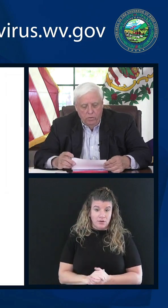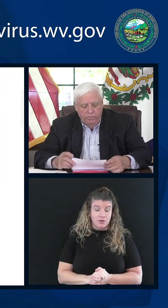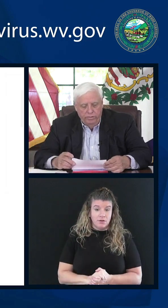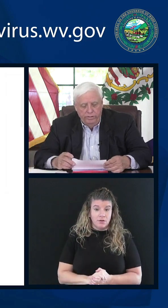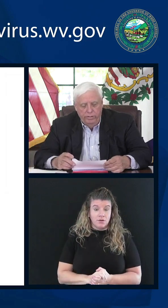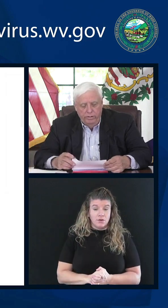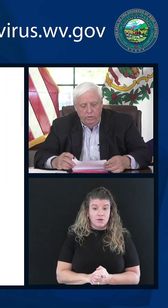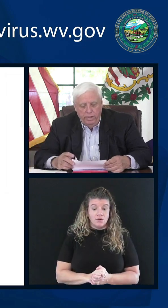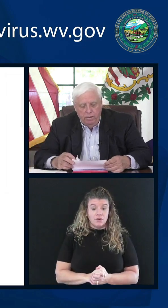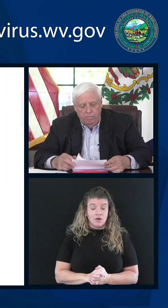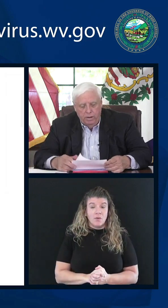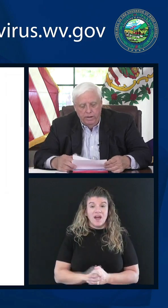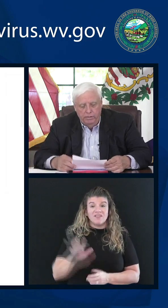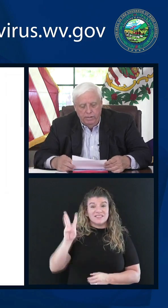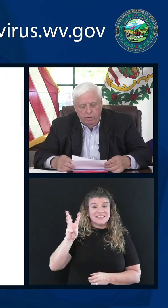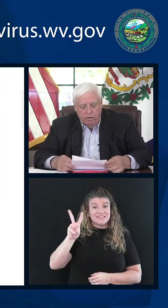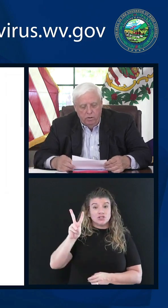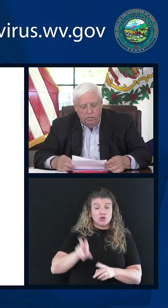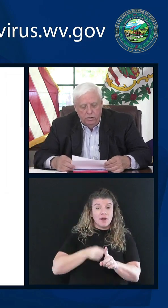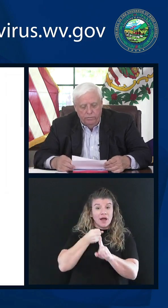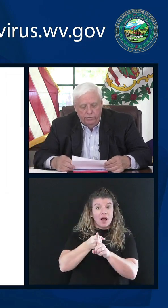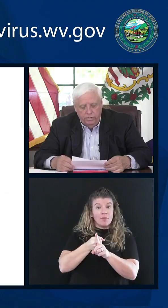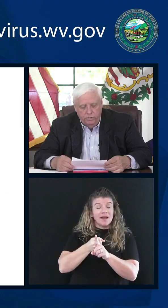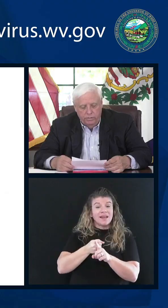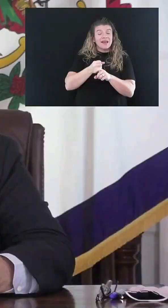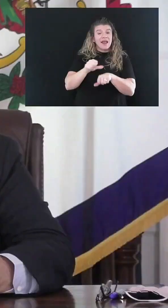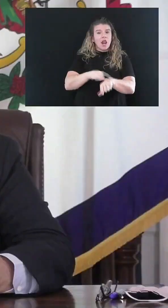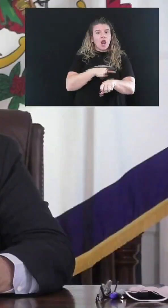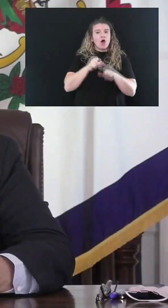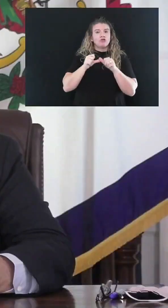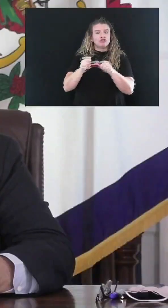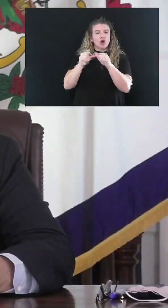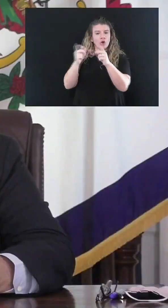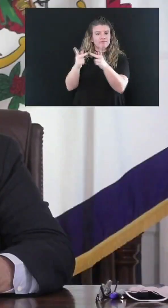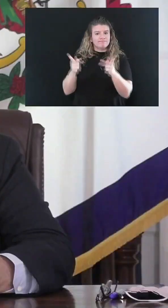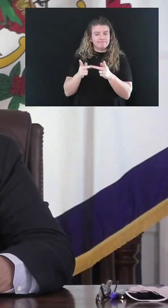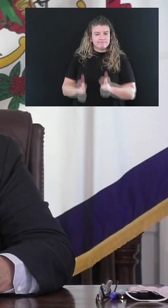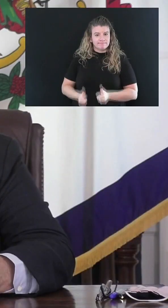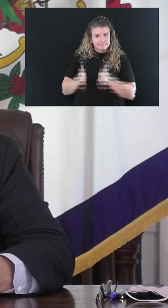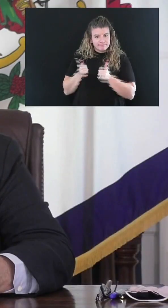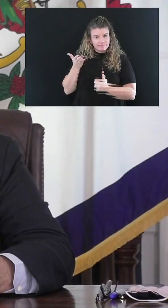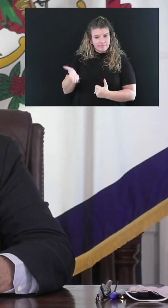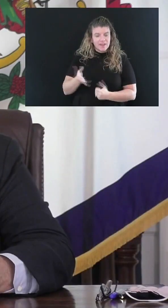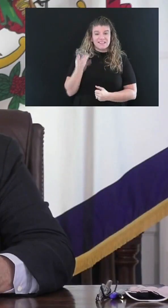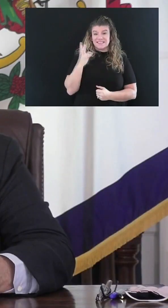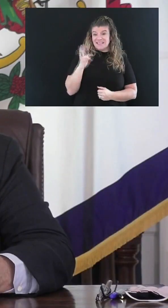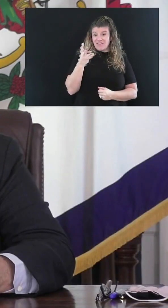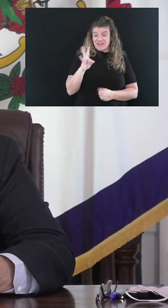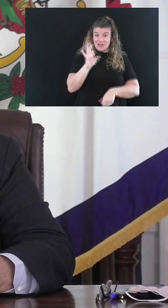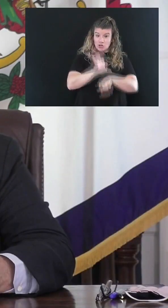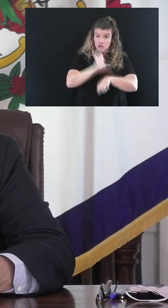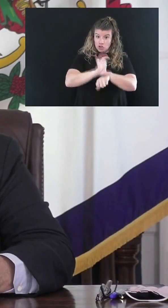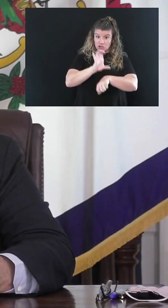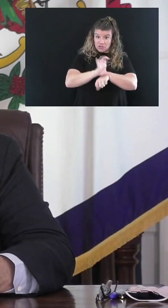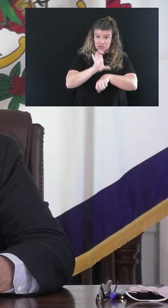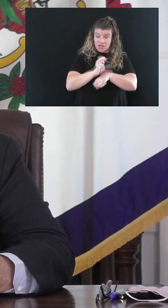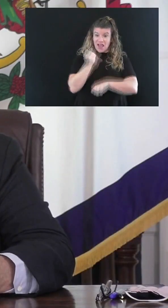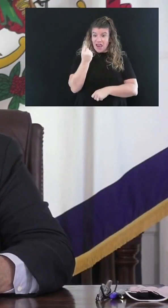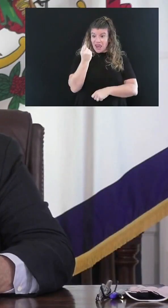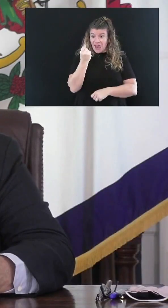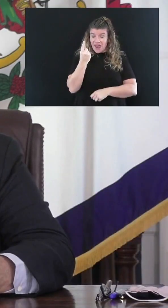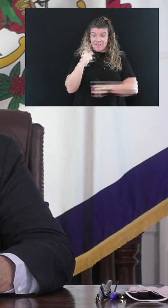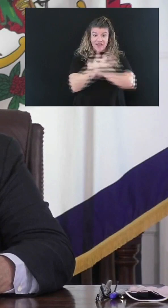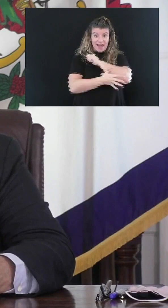We have 62 outbreaks in our long-term facilities. We have 17 outbreaks in our churches in 11 counties.